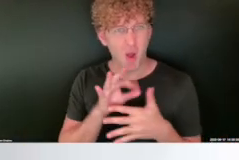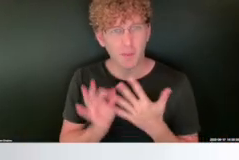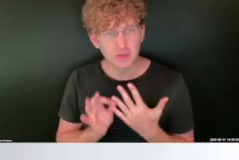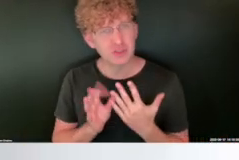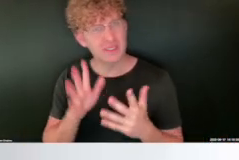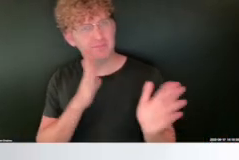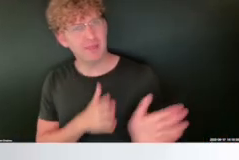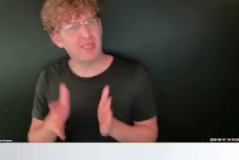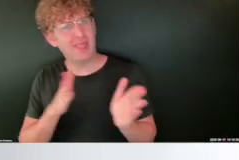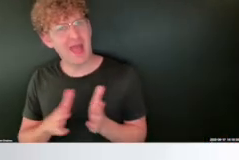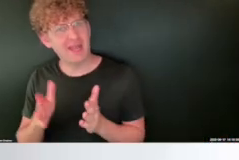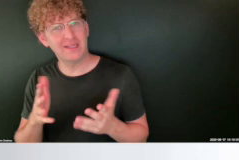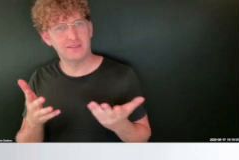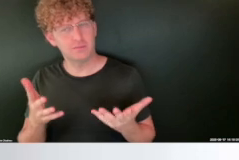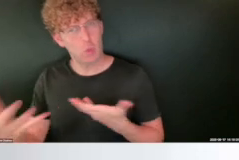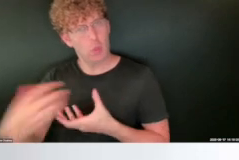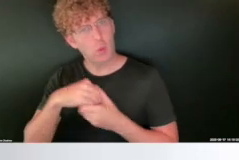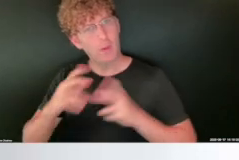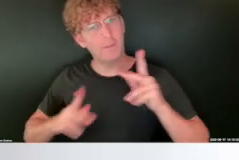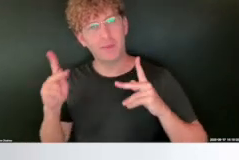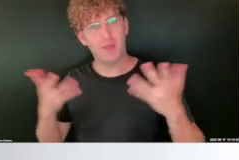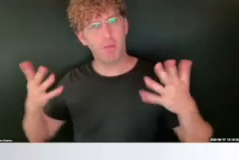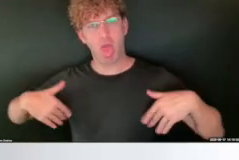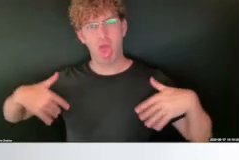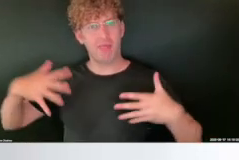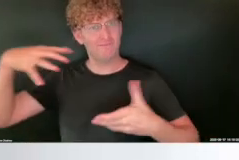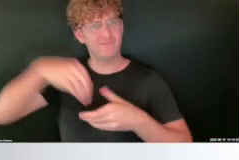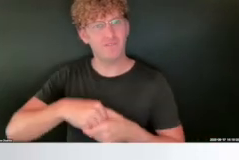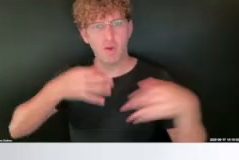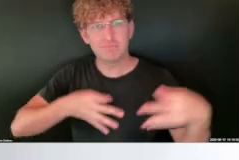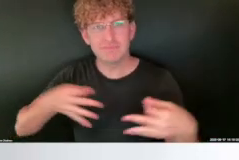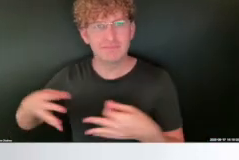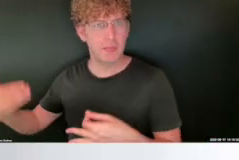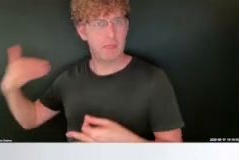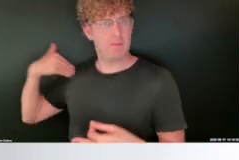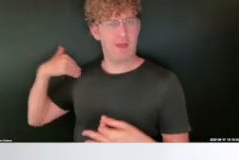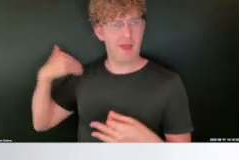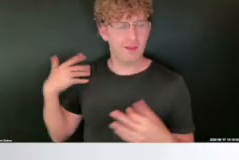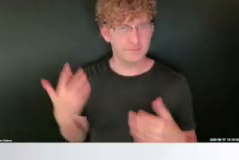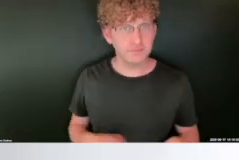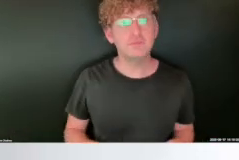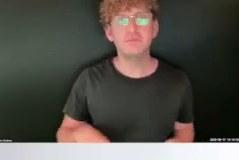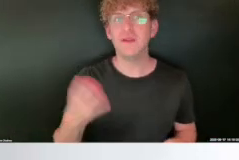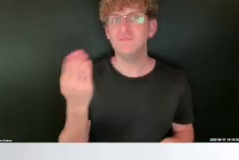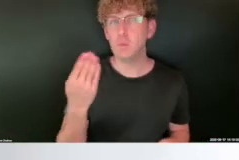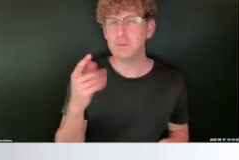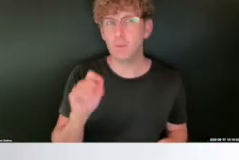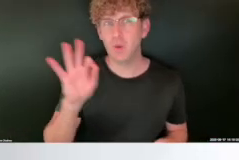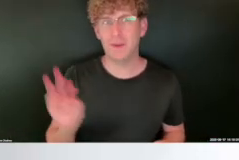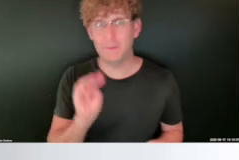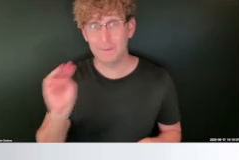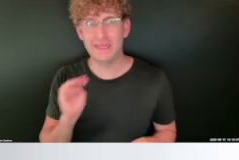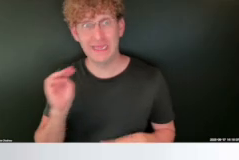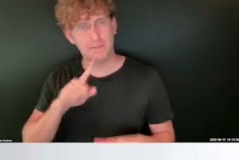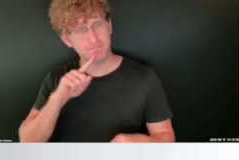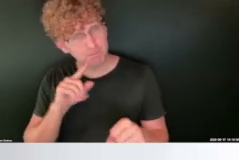As a dedicated category, $14.9 million has been committed to planning and capacity building. So far, 7 planning grants are in